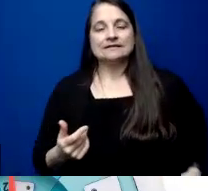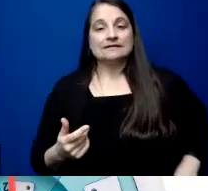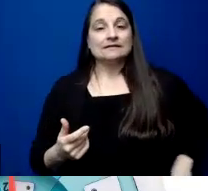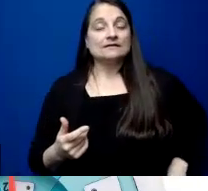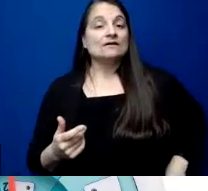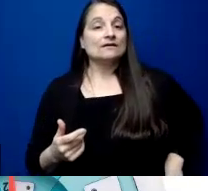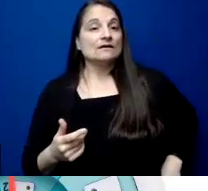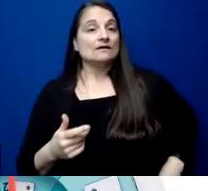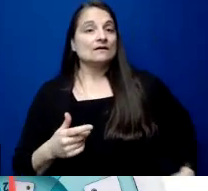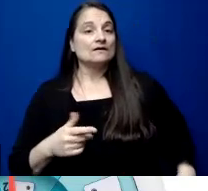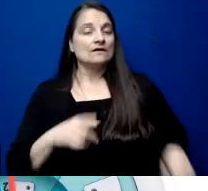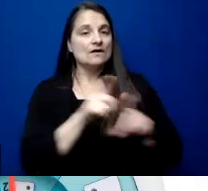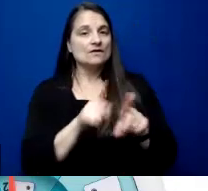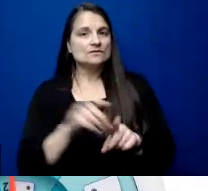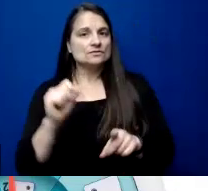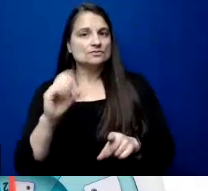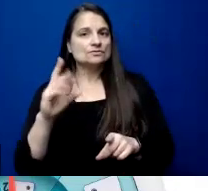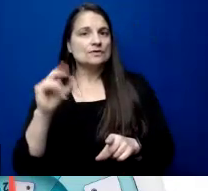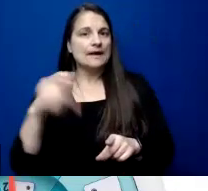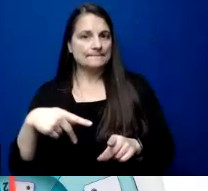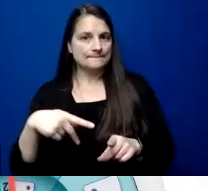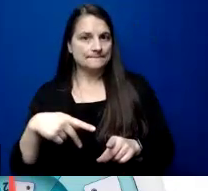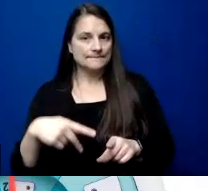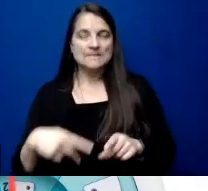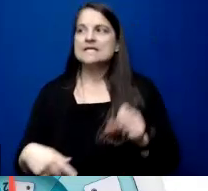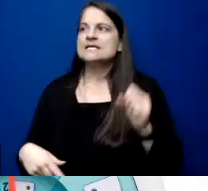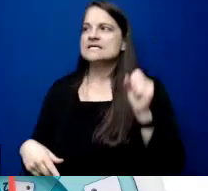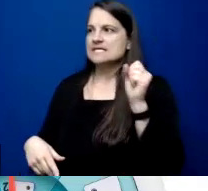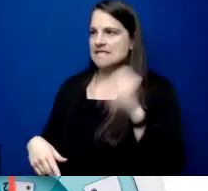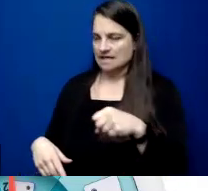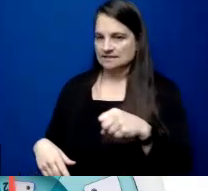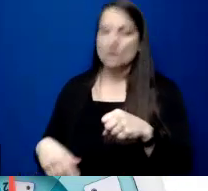strap. Yes, there's some that have